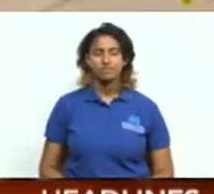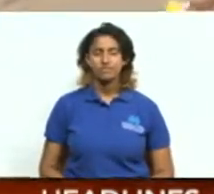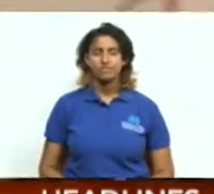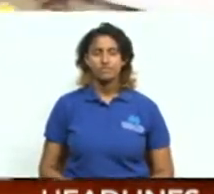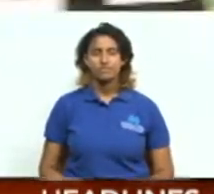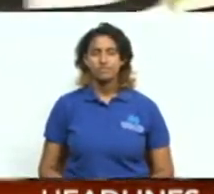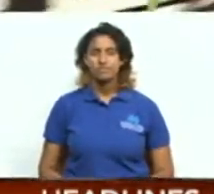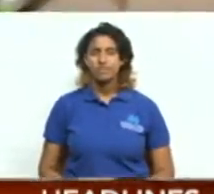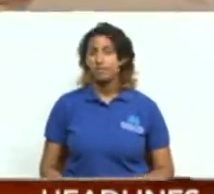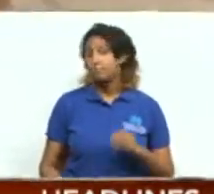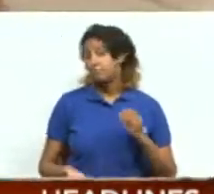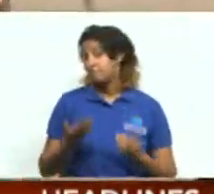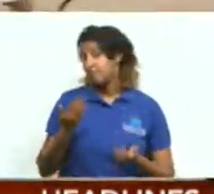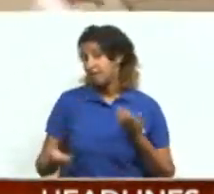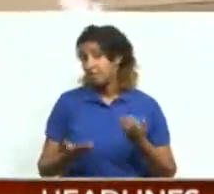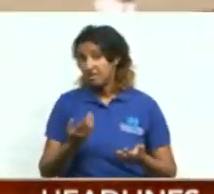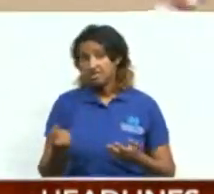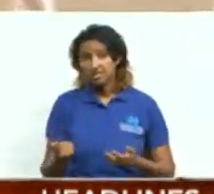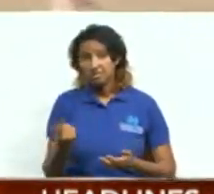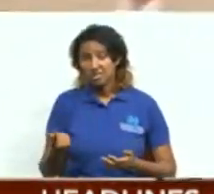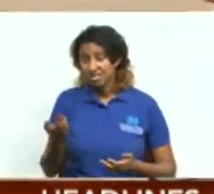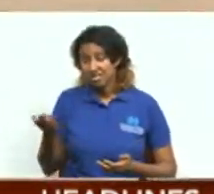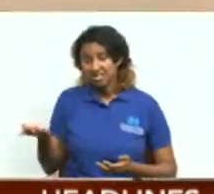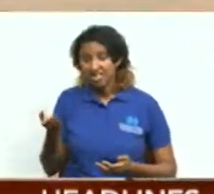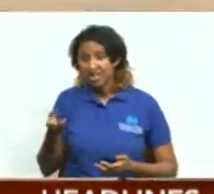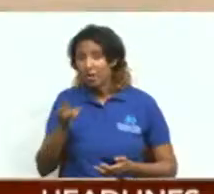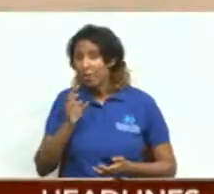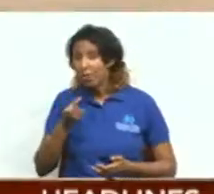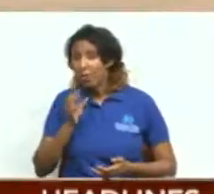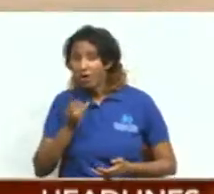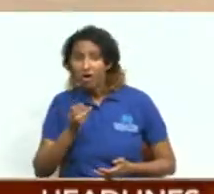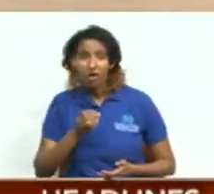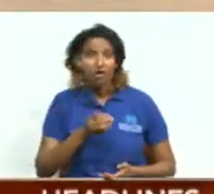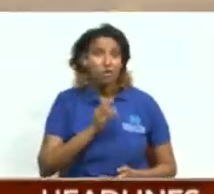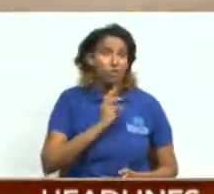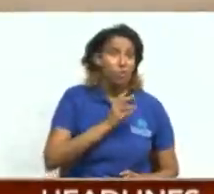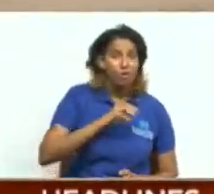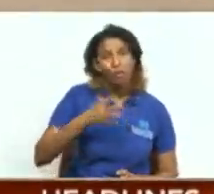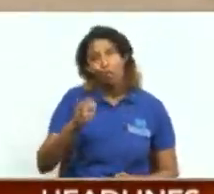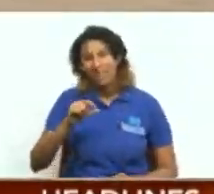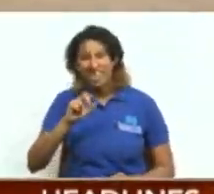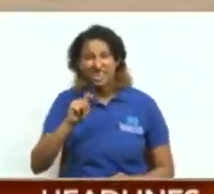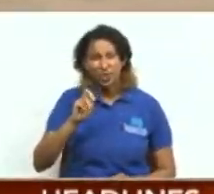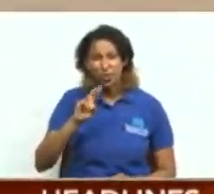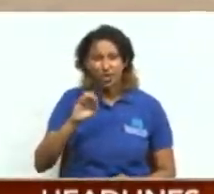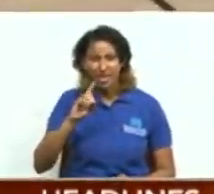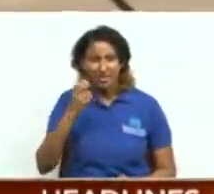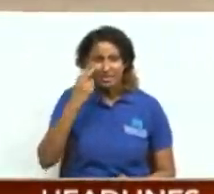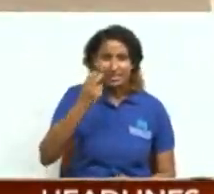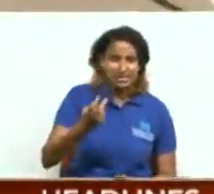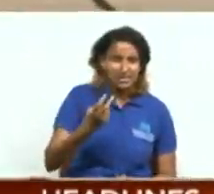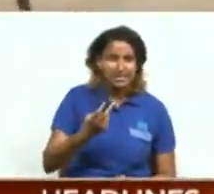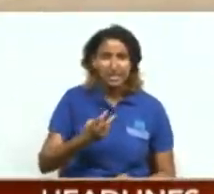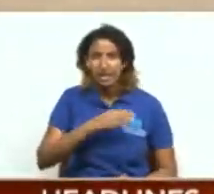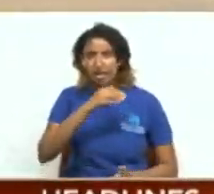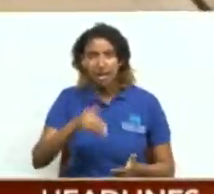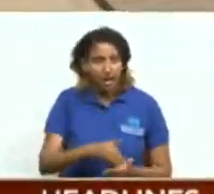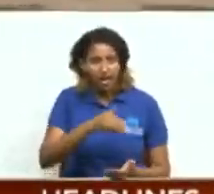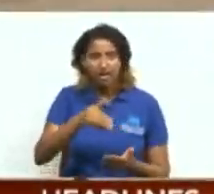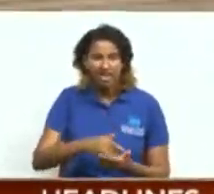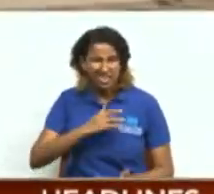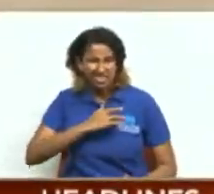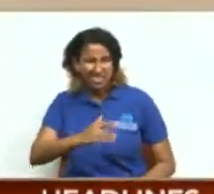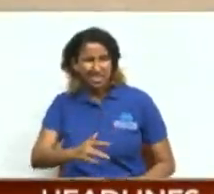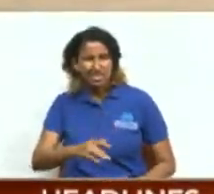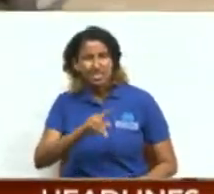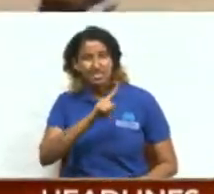Maybe it's something in the water, or maybe in the Gatorade, because this week we have been seeing some monster dunks and Zion Williamson got